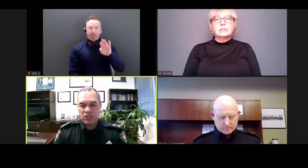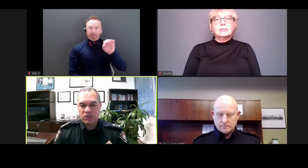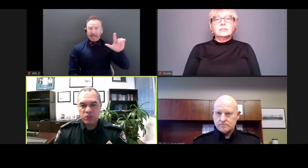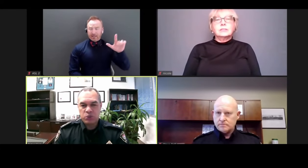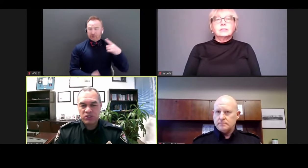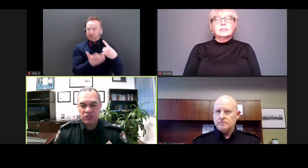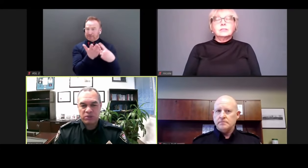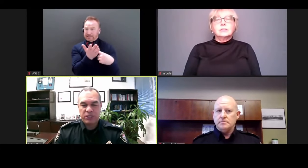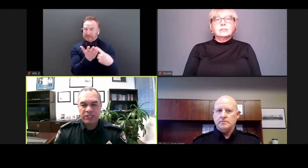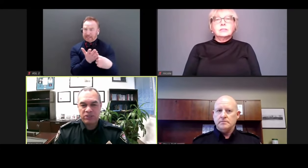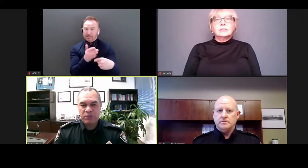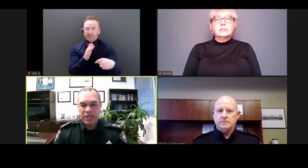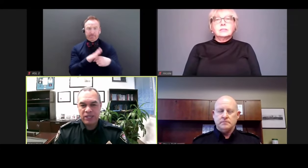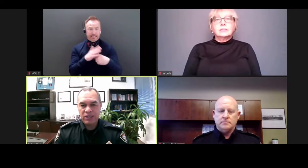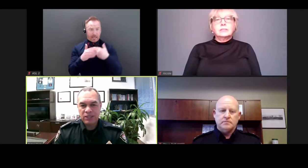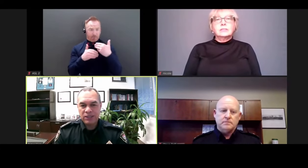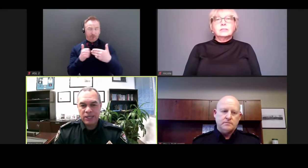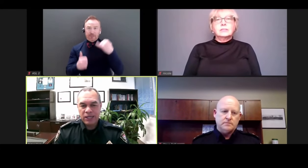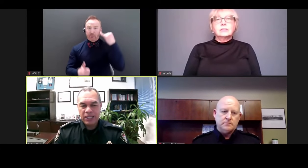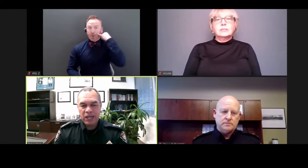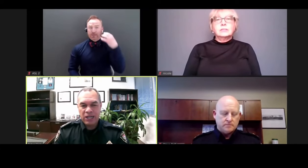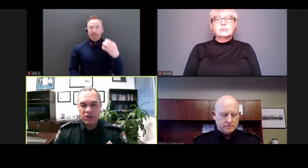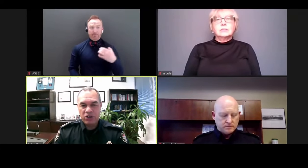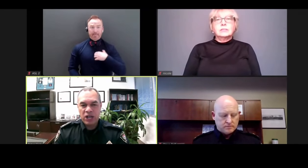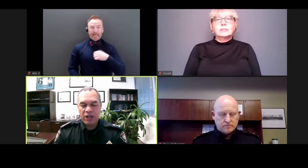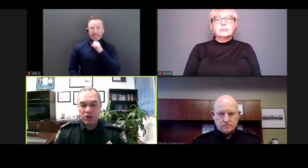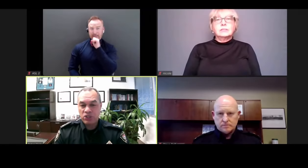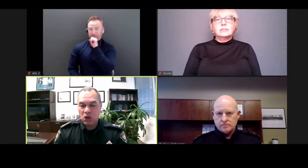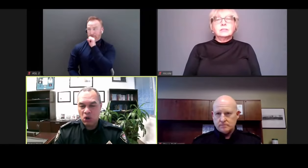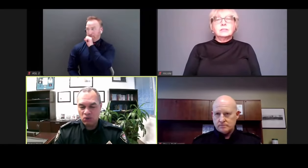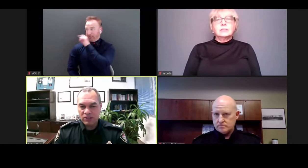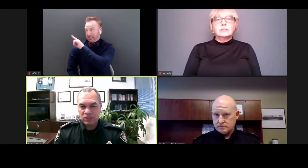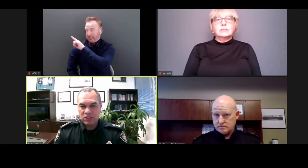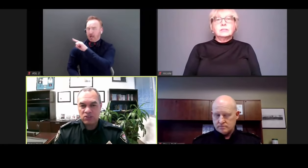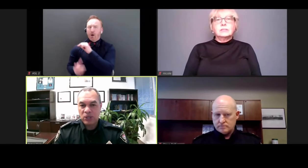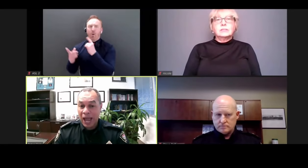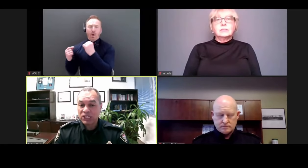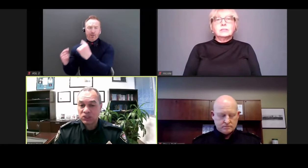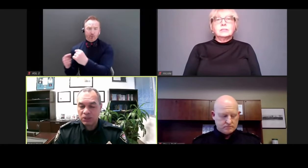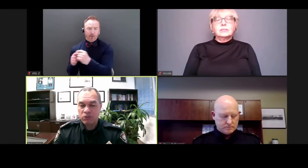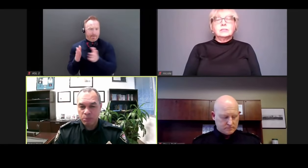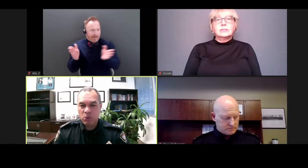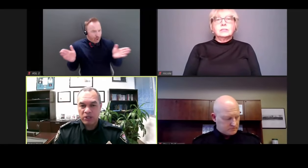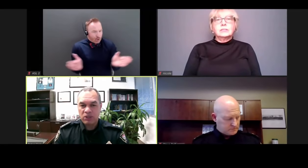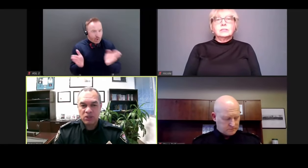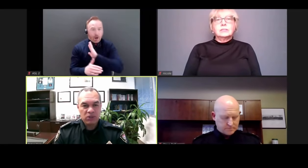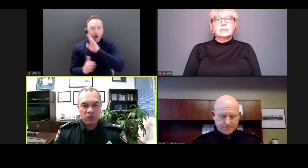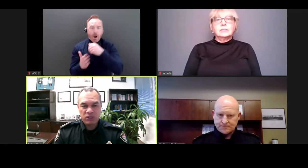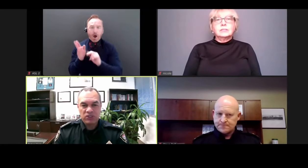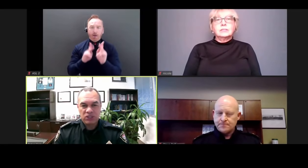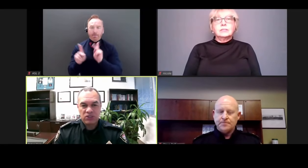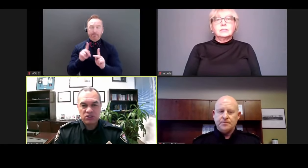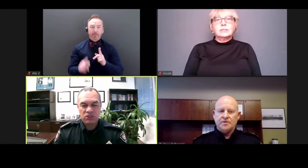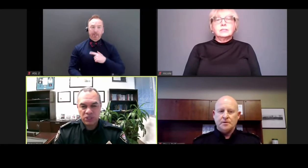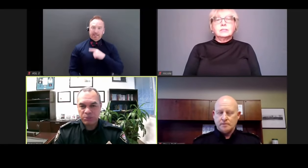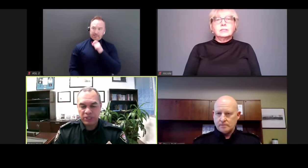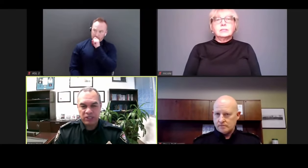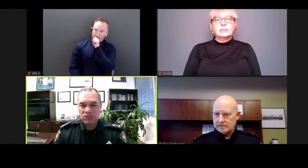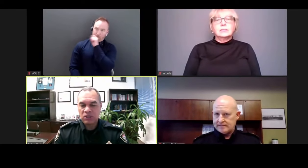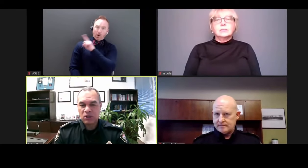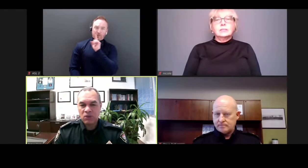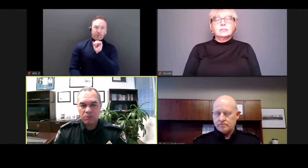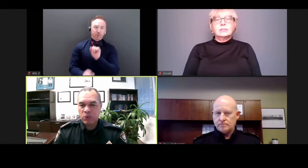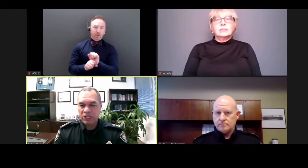that is used once a complaint is made. And again, I urge all residents to actually report those incidents to the